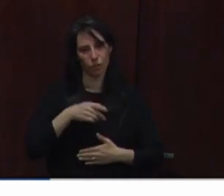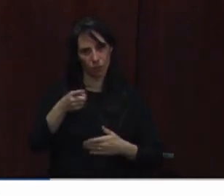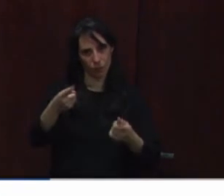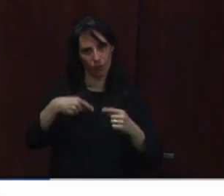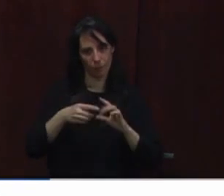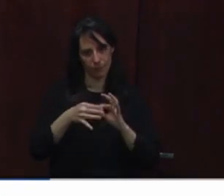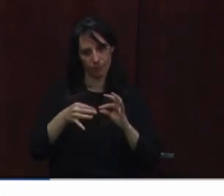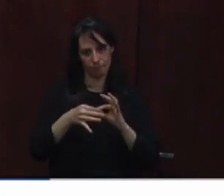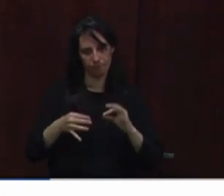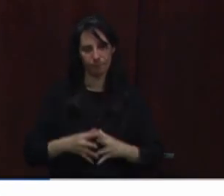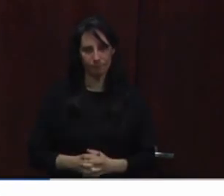Avril do we have anything else we need to to it